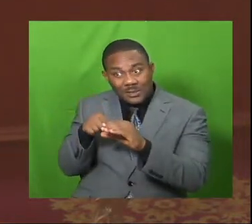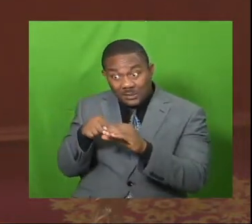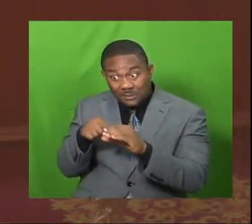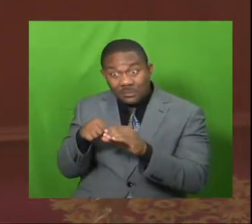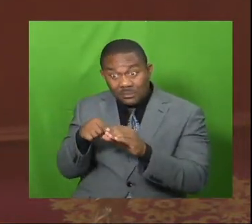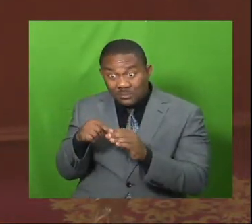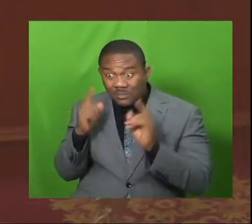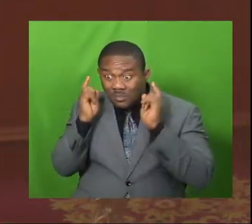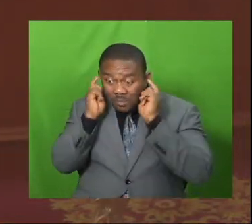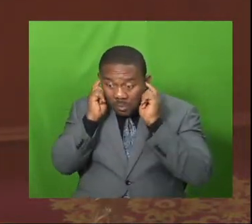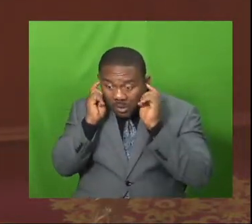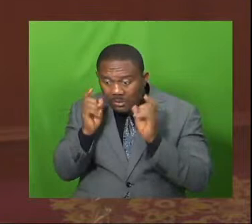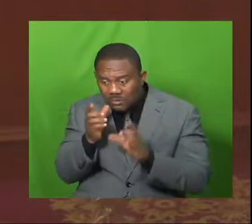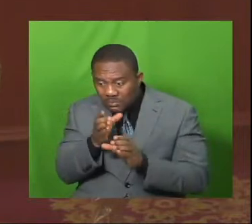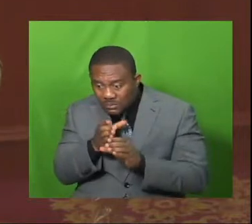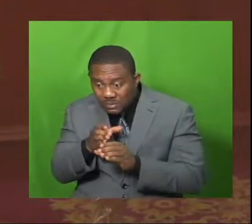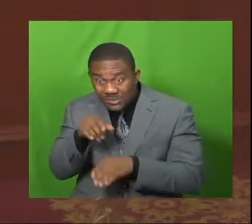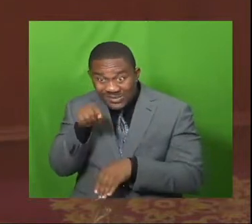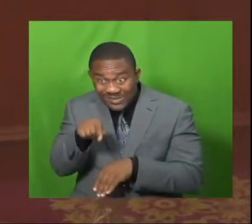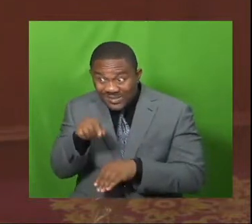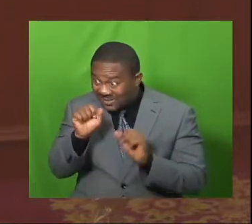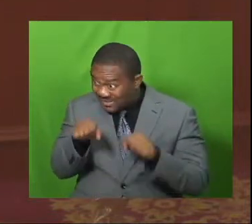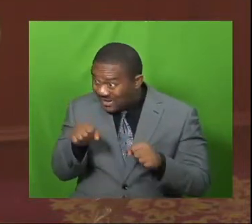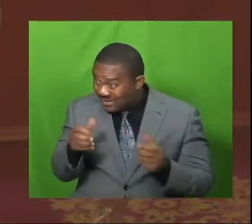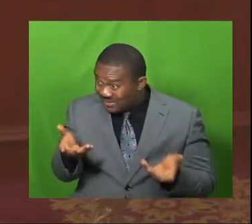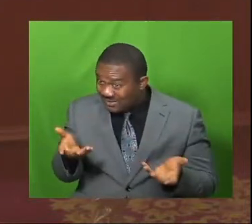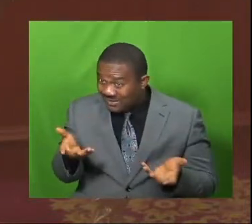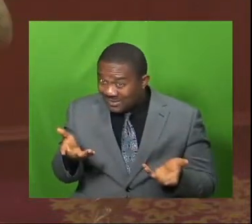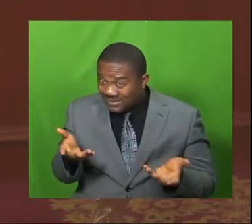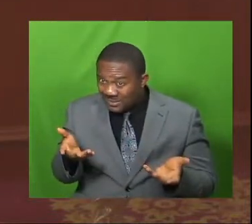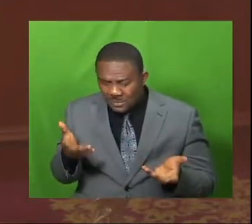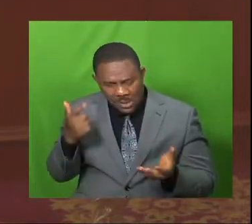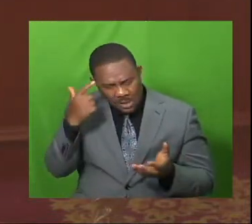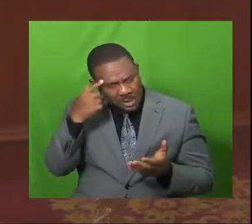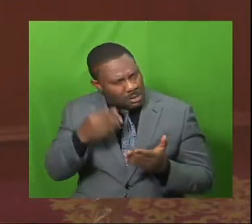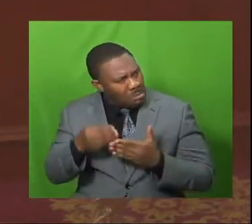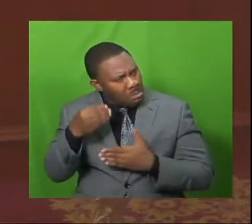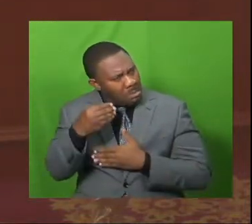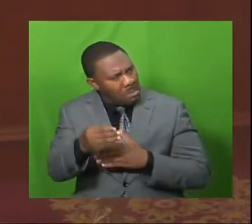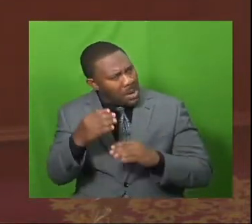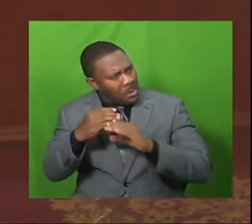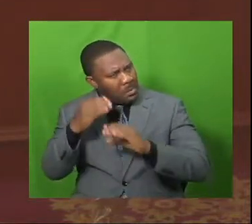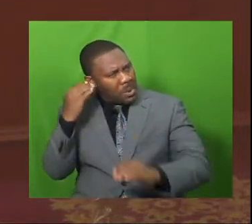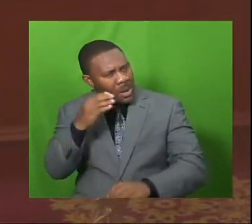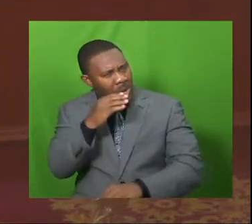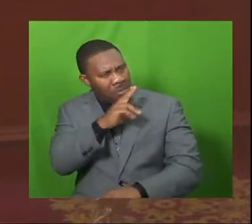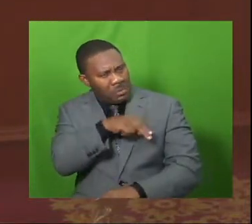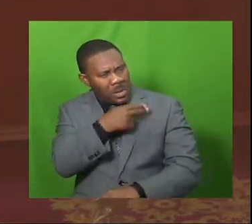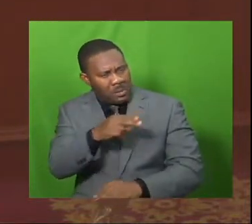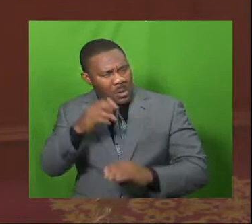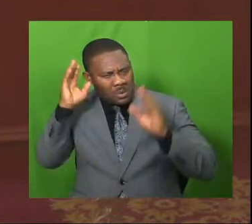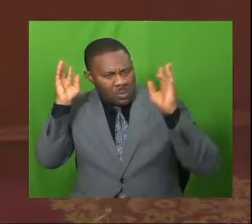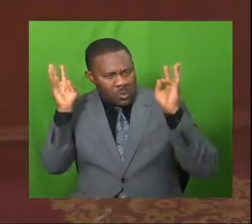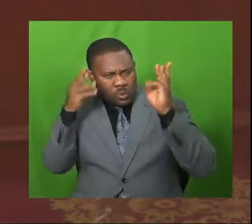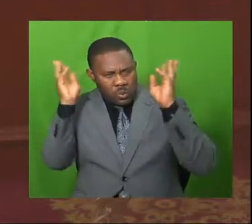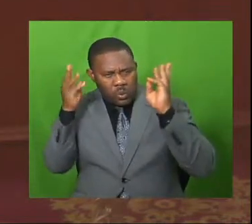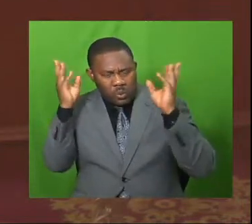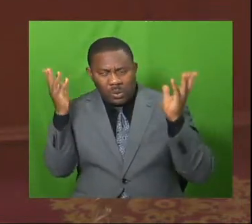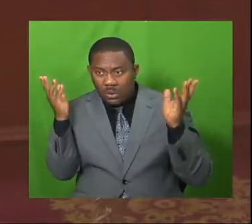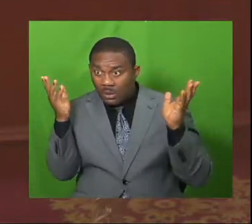an inpatient in an ambulance? And you think that buying an ambulance is the biggest job than the one who built the bricks and